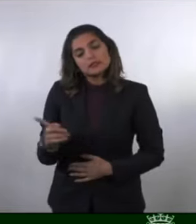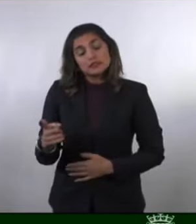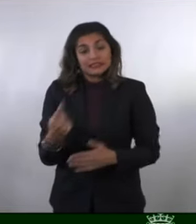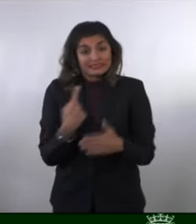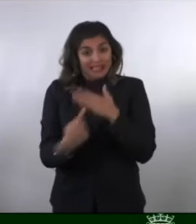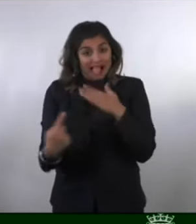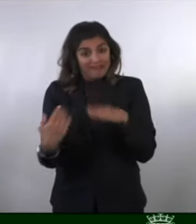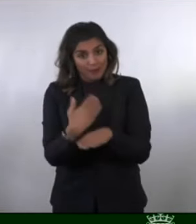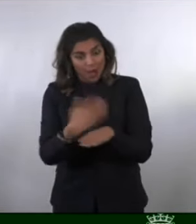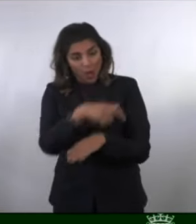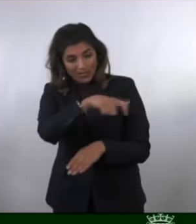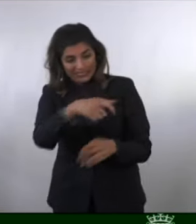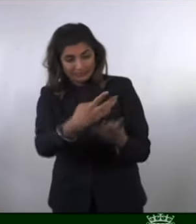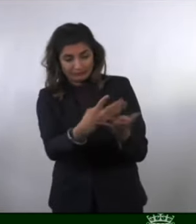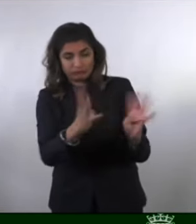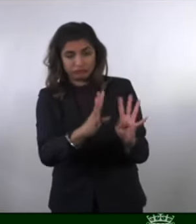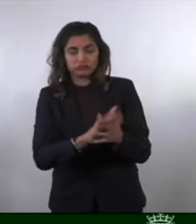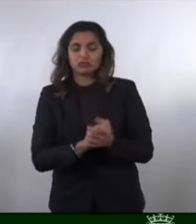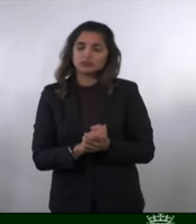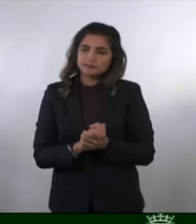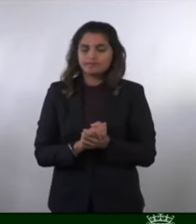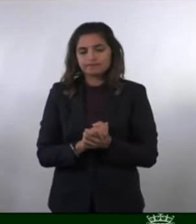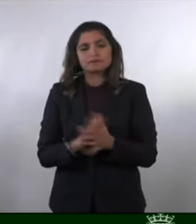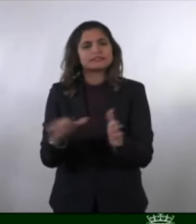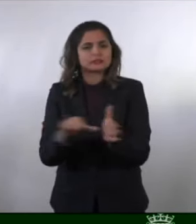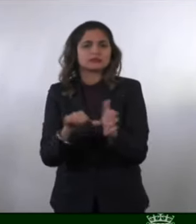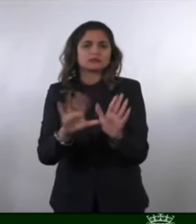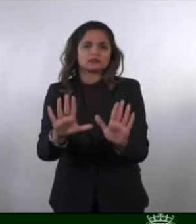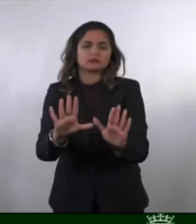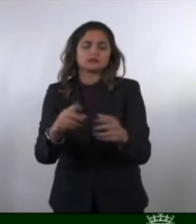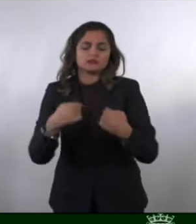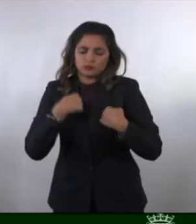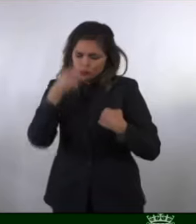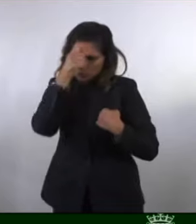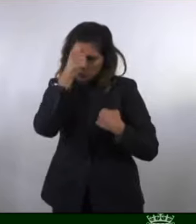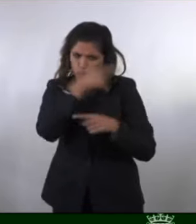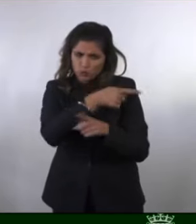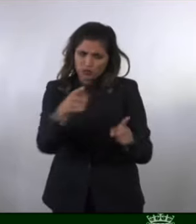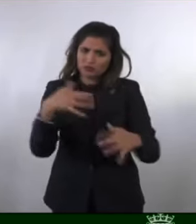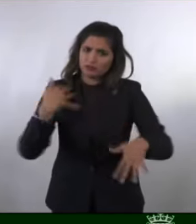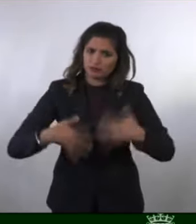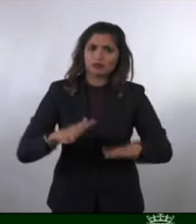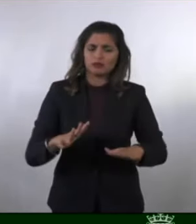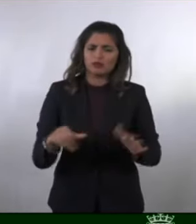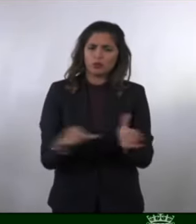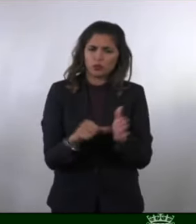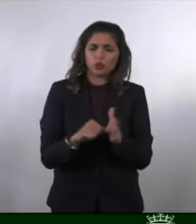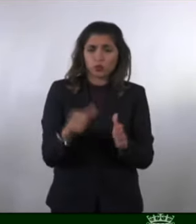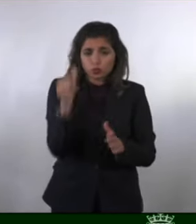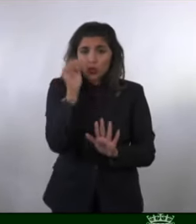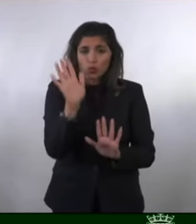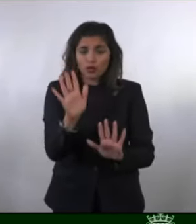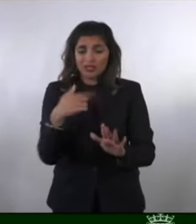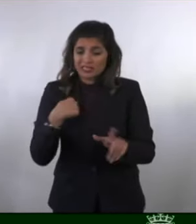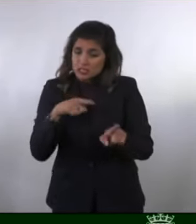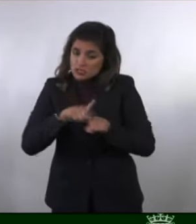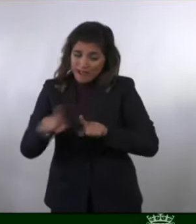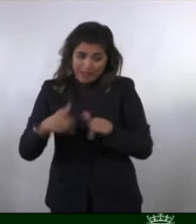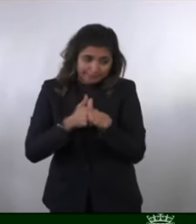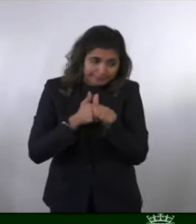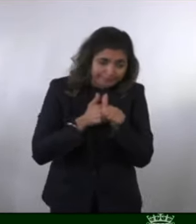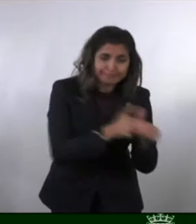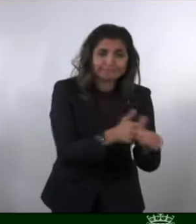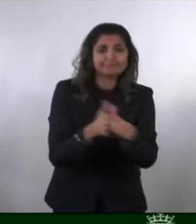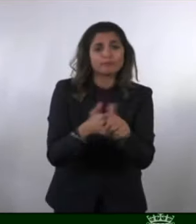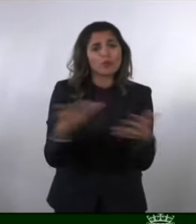Mr. Speaker, and we're doing whatever we can to help the self-employed and the excluded. 13.5 billion has gone